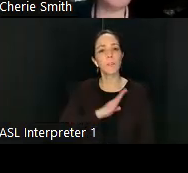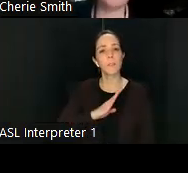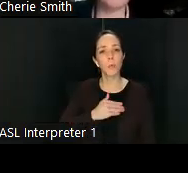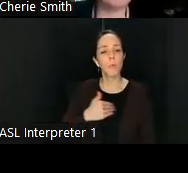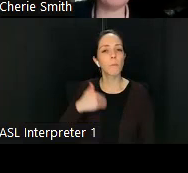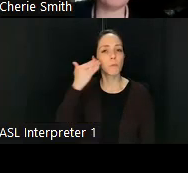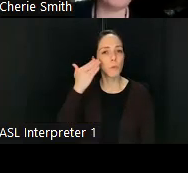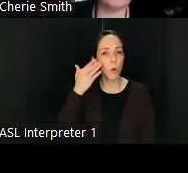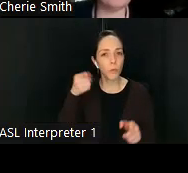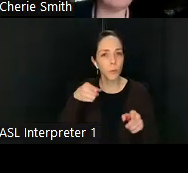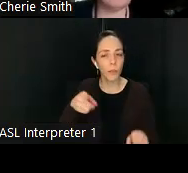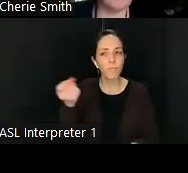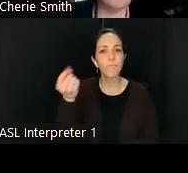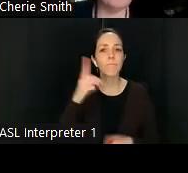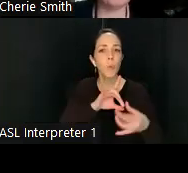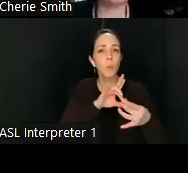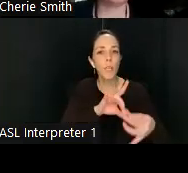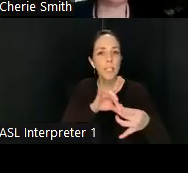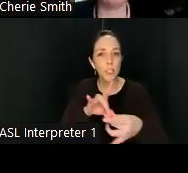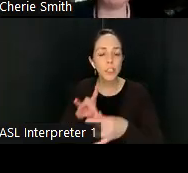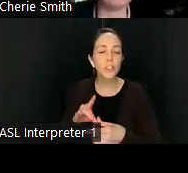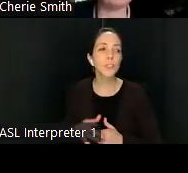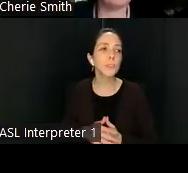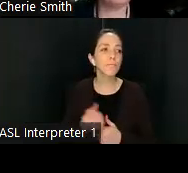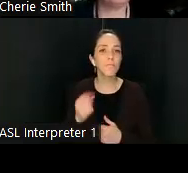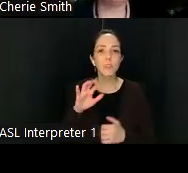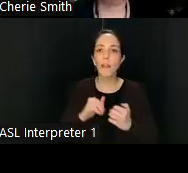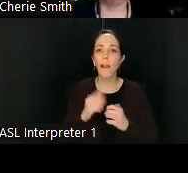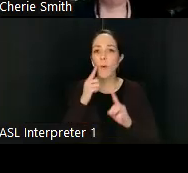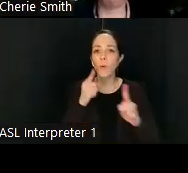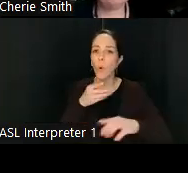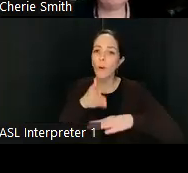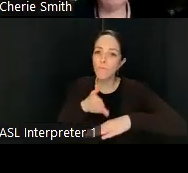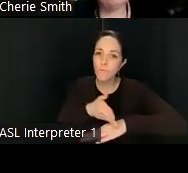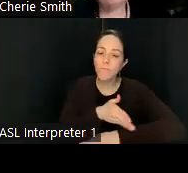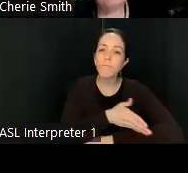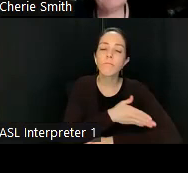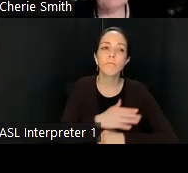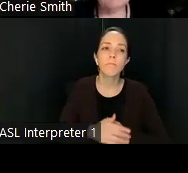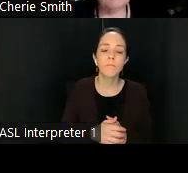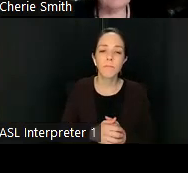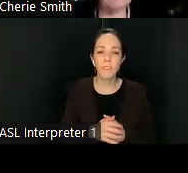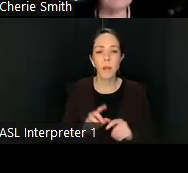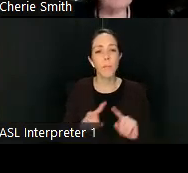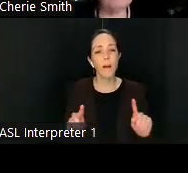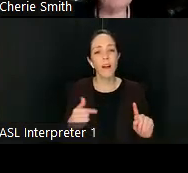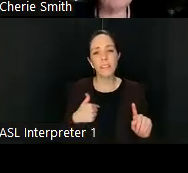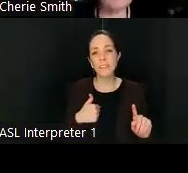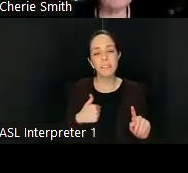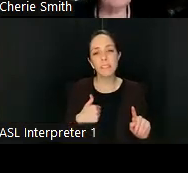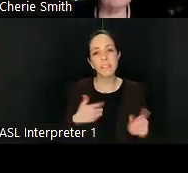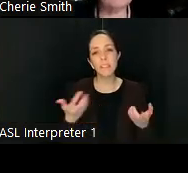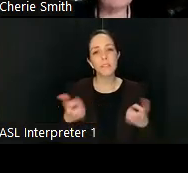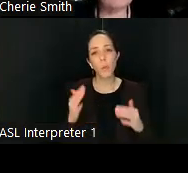understand relationships, history, not repeating itself in bad ways. But I don't want to limit,